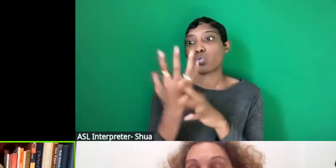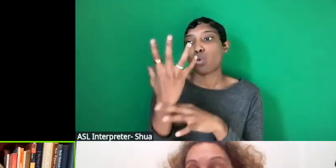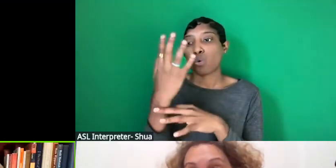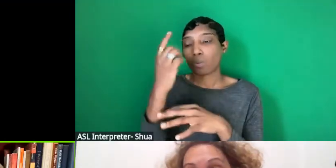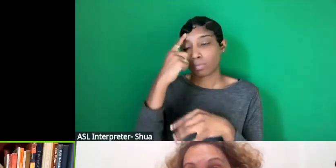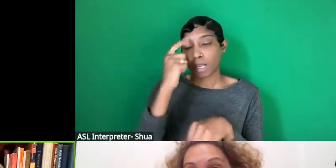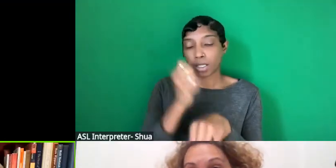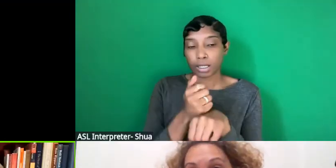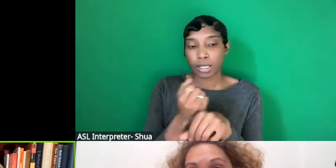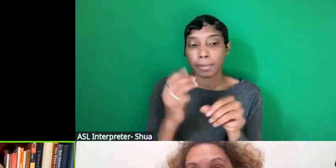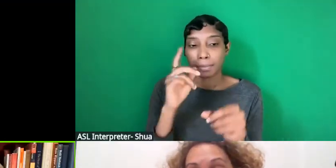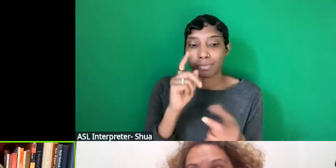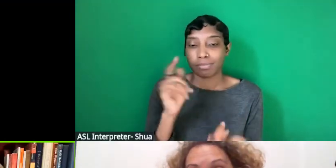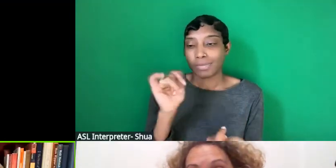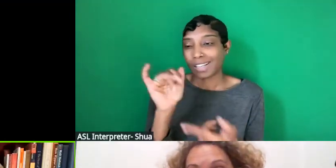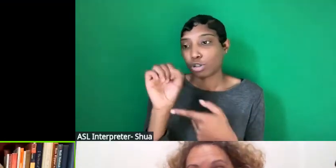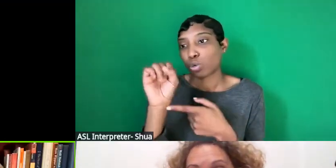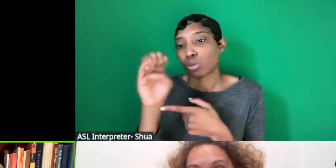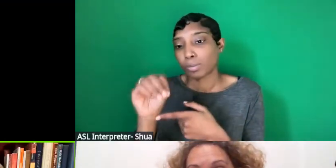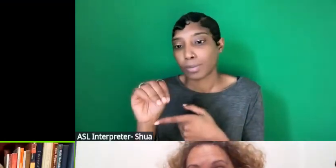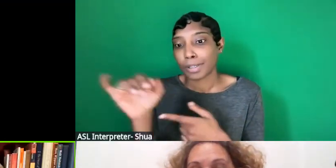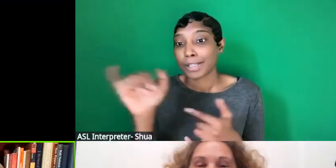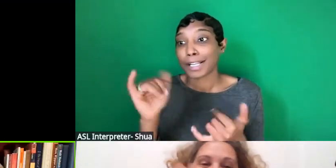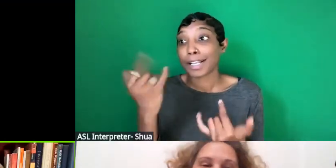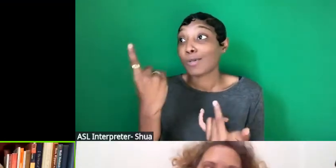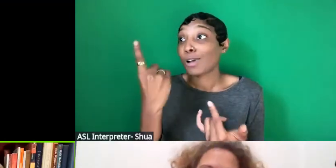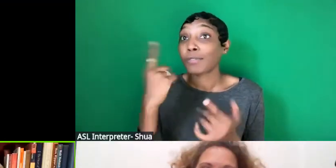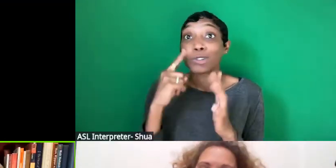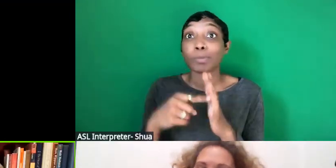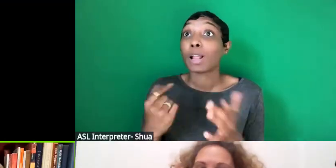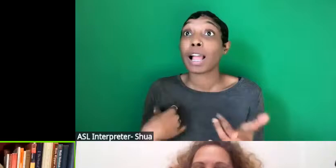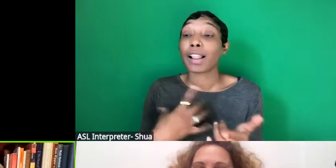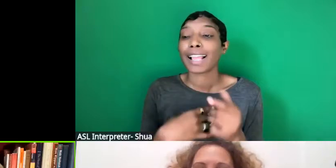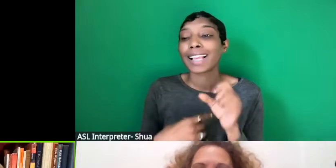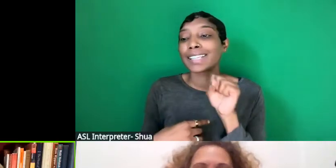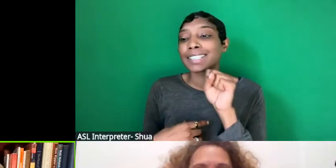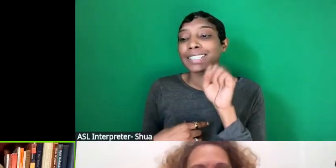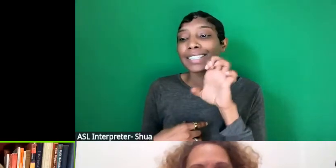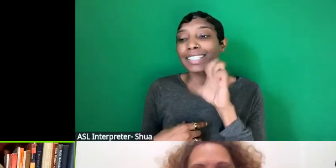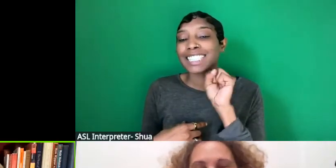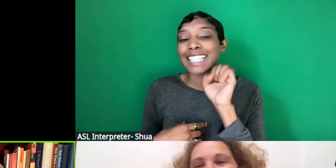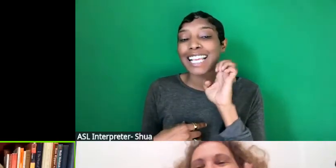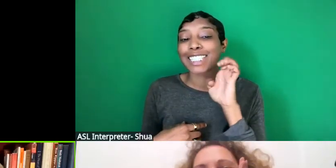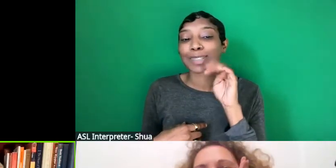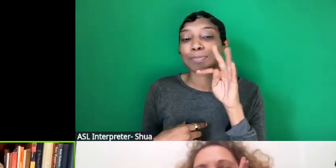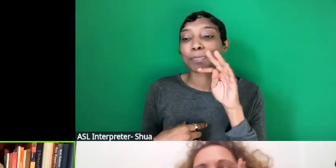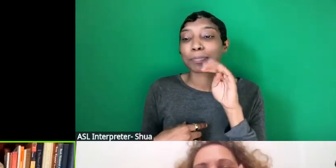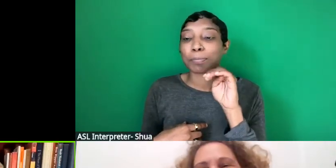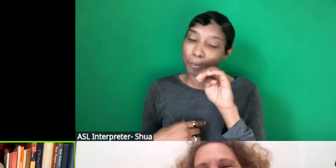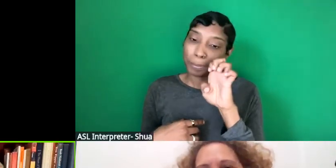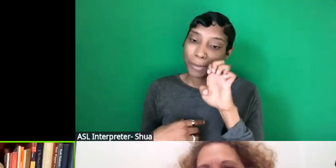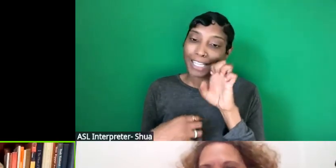an example of one that I love is Sesame Street is like the original growth mindset